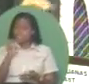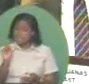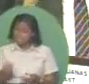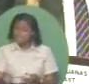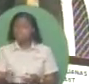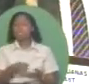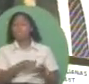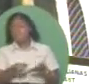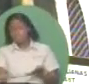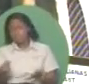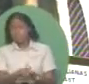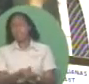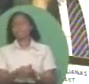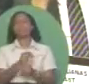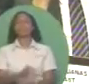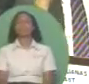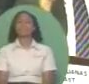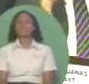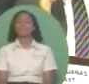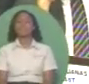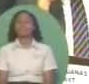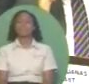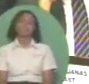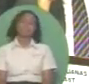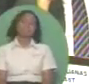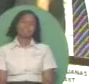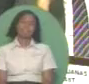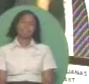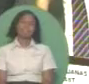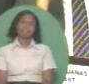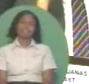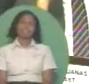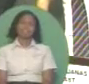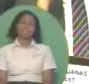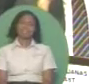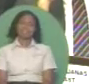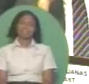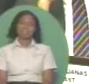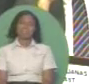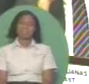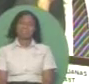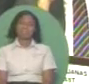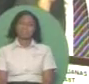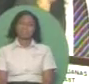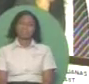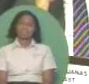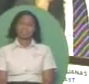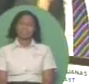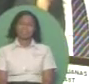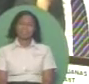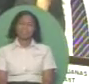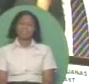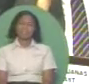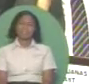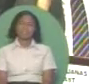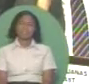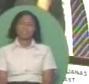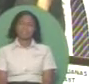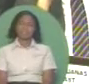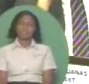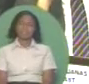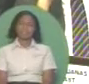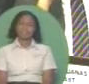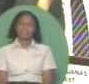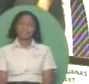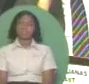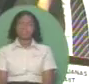In keeping with arrangements in place for similar funds, we have arranged in this budget for the income generated by the fund to be